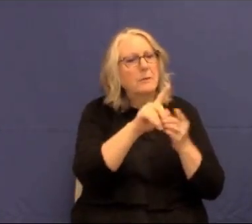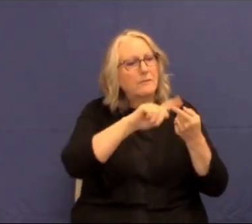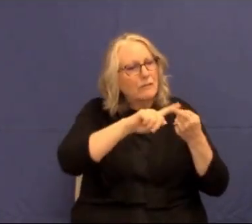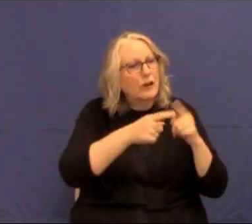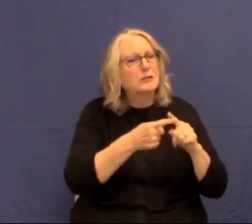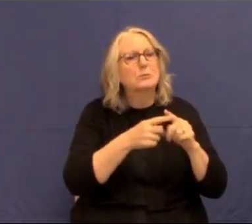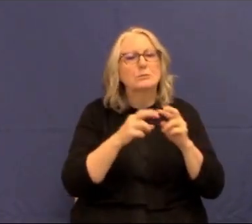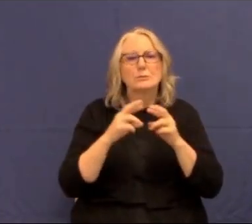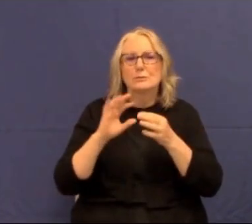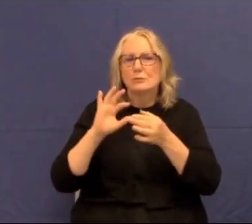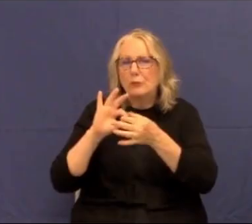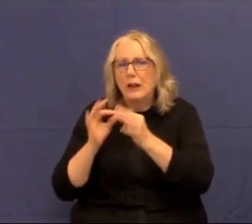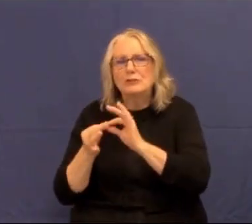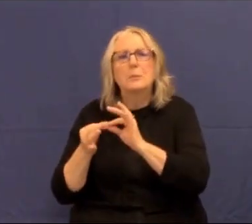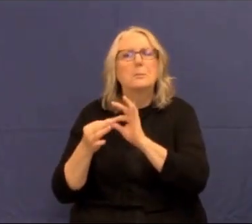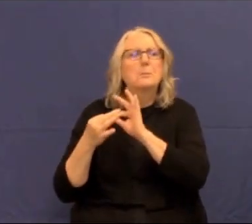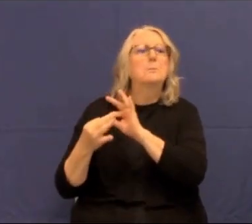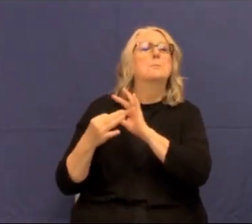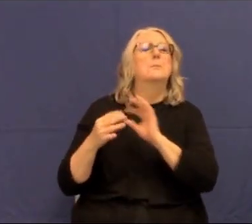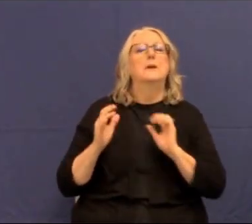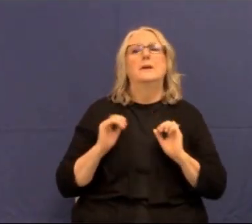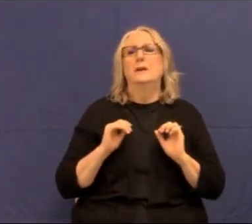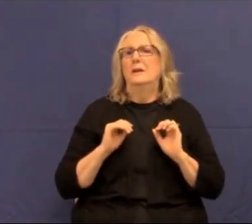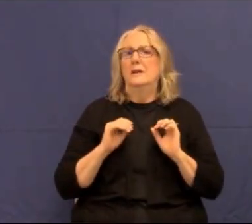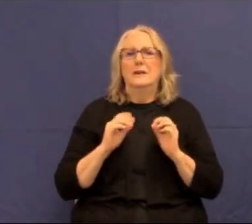develop friendships and relationships, and,